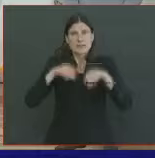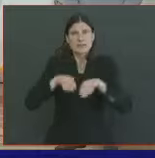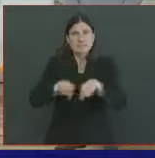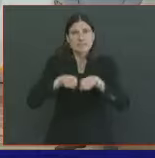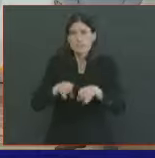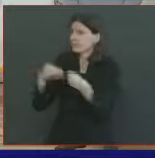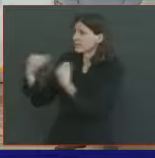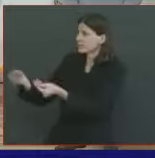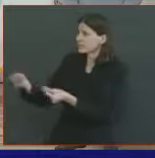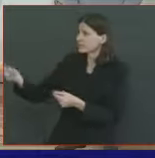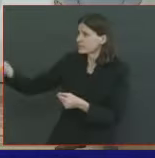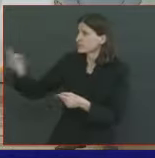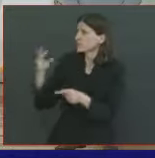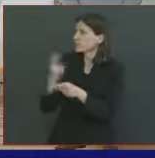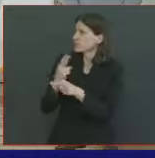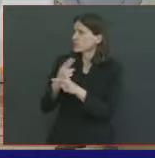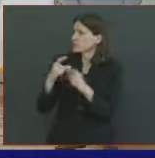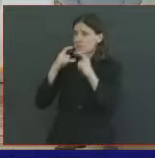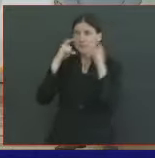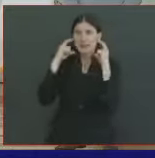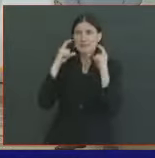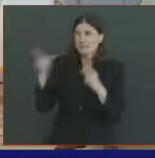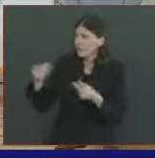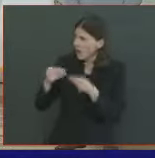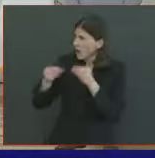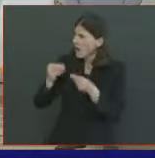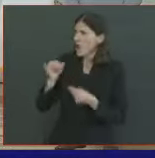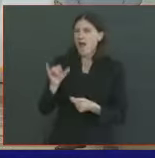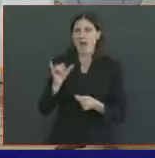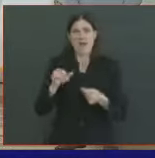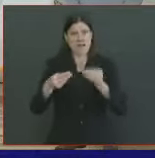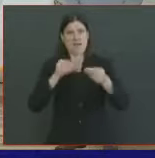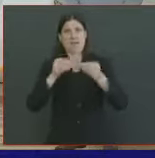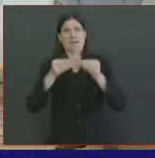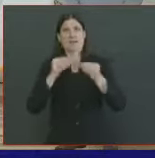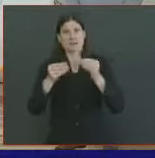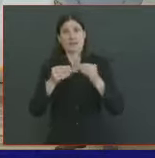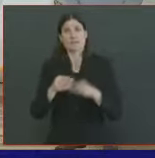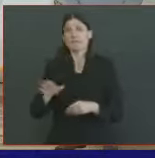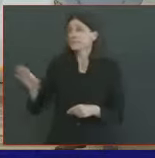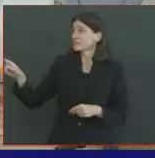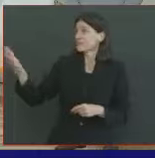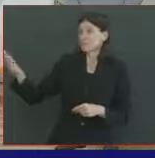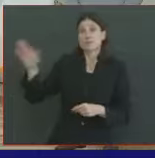other night. He called me, and Joe was saying, like, he lives in New York. He's got to go to the supermarket, and